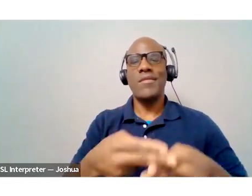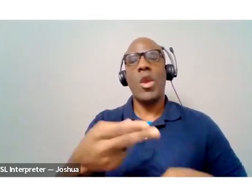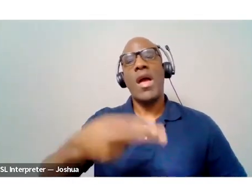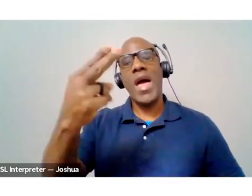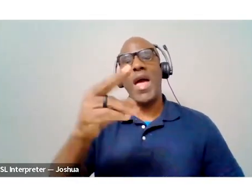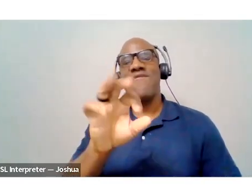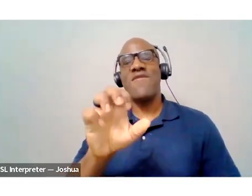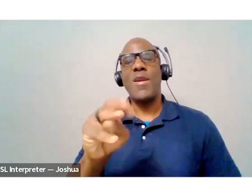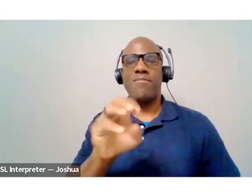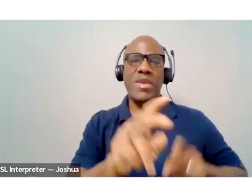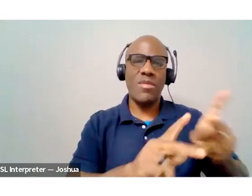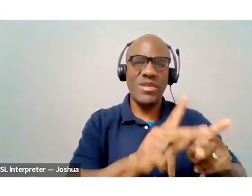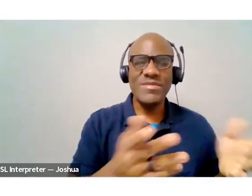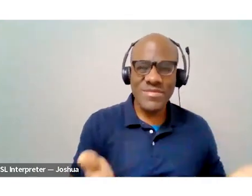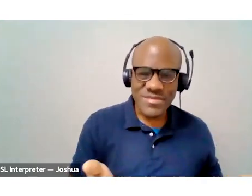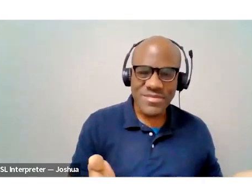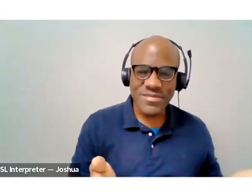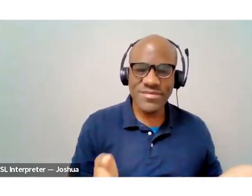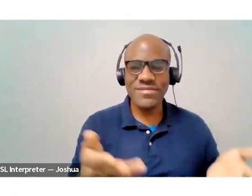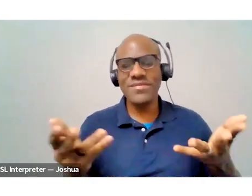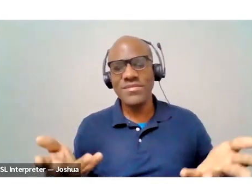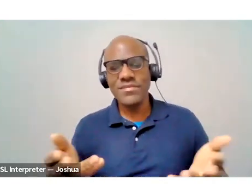So as you can see, this is